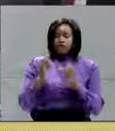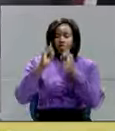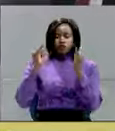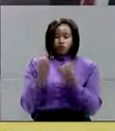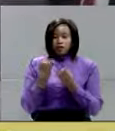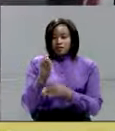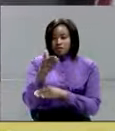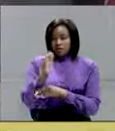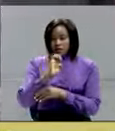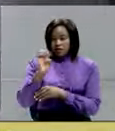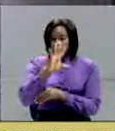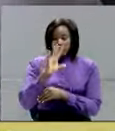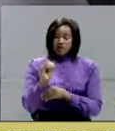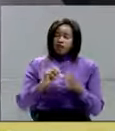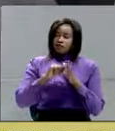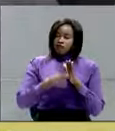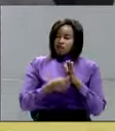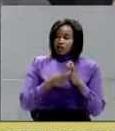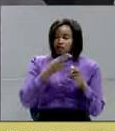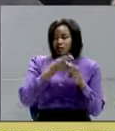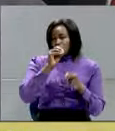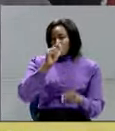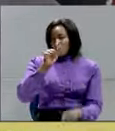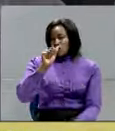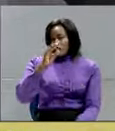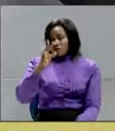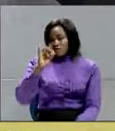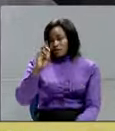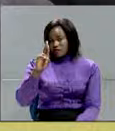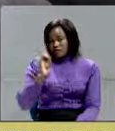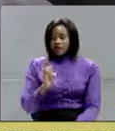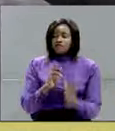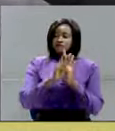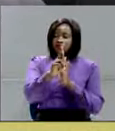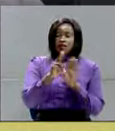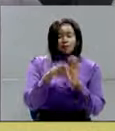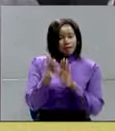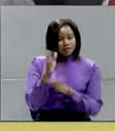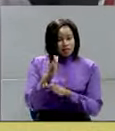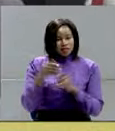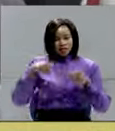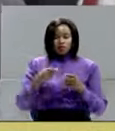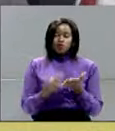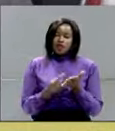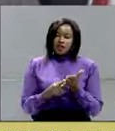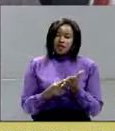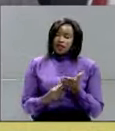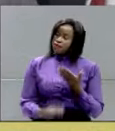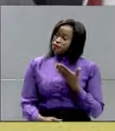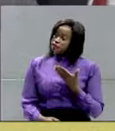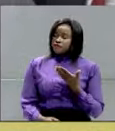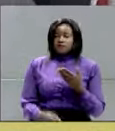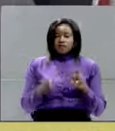of East African Affairs, Jeno Kahindo Tafire, represented the Prime Minister of Uganda, Dr. Ruhakana Rugunda, and